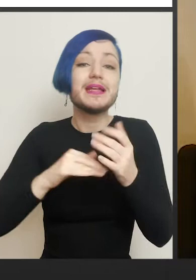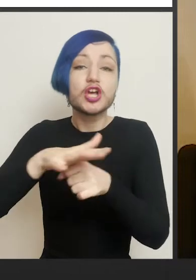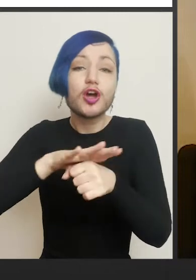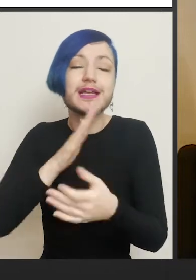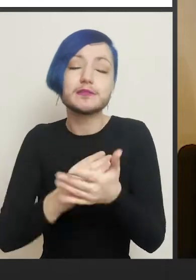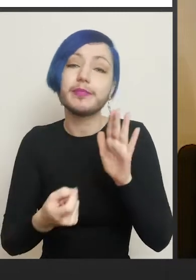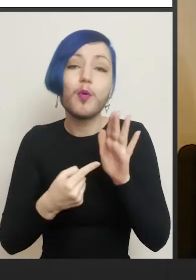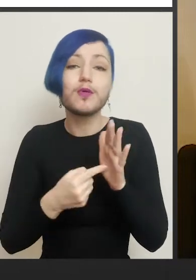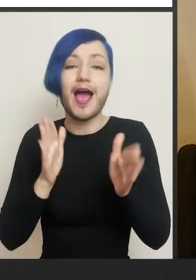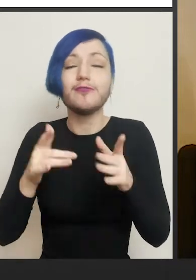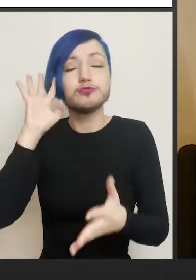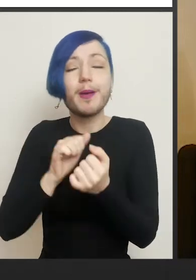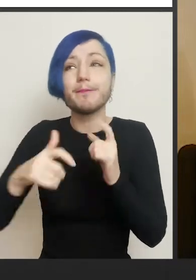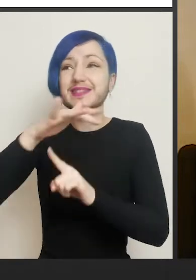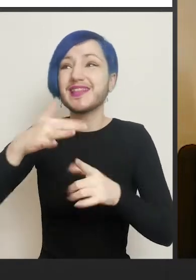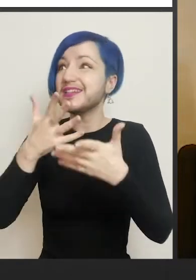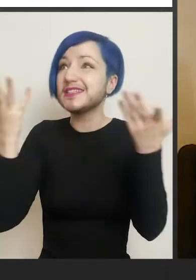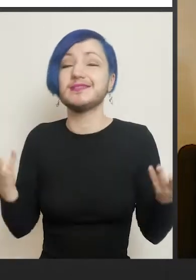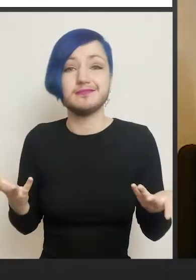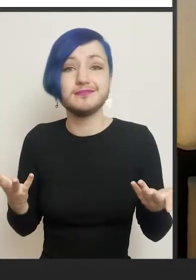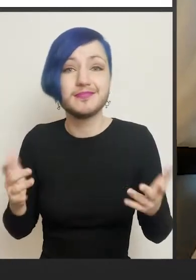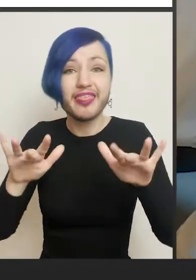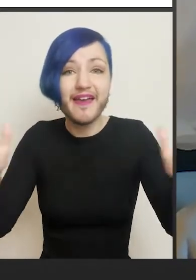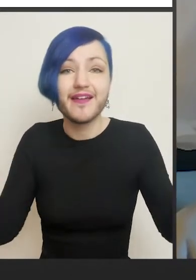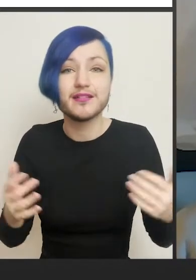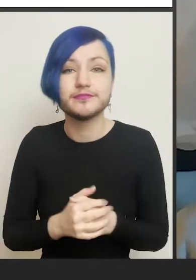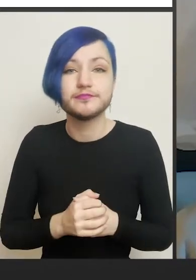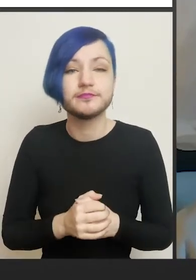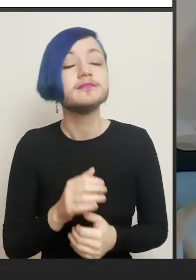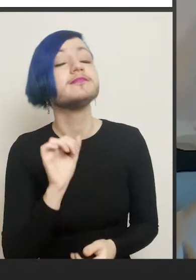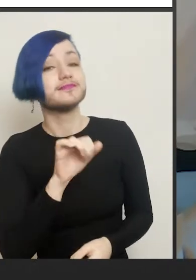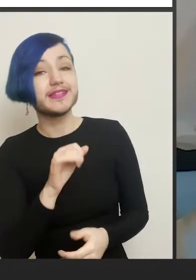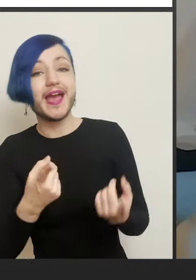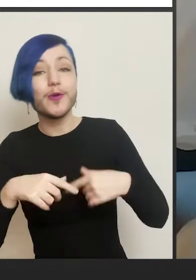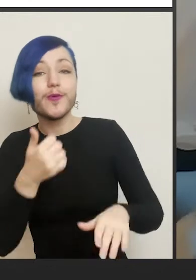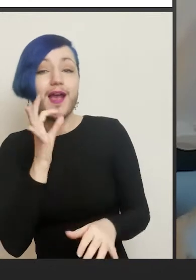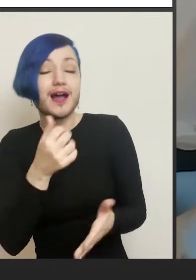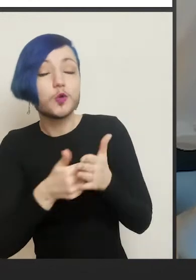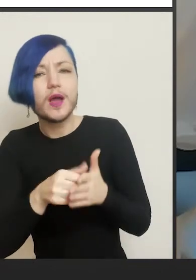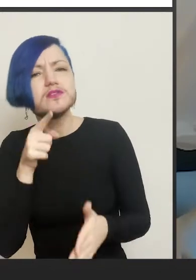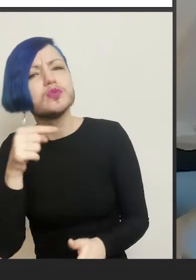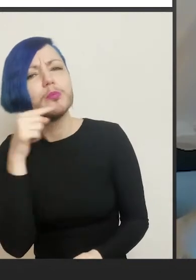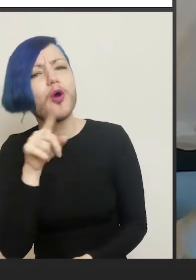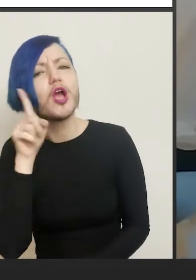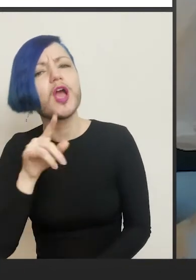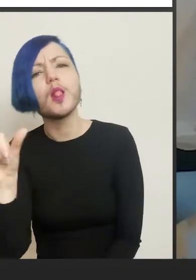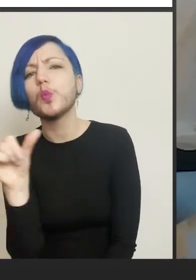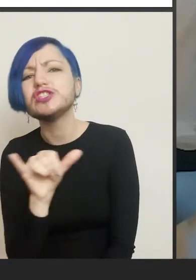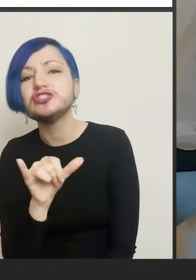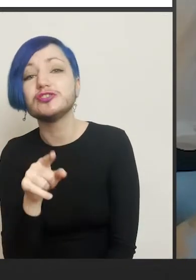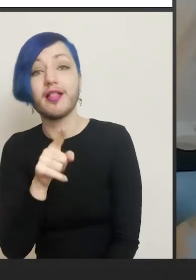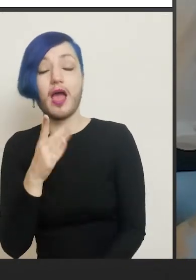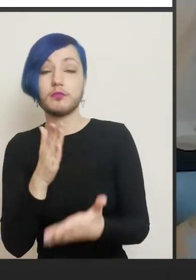context of the world that we live in. Yeah. And we're always asking, are you a boy or are you a girl? And it's something